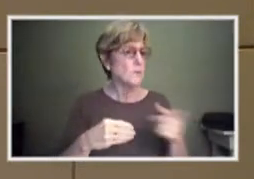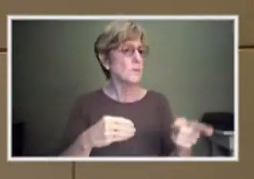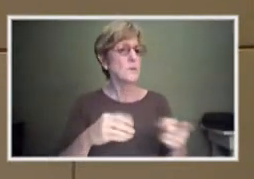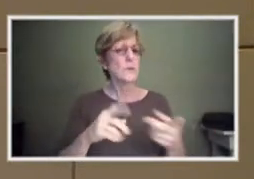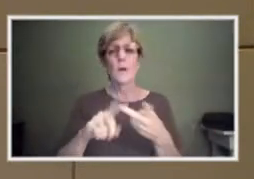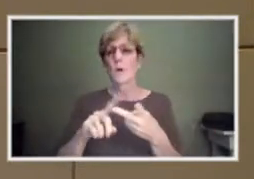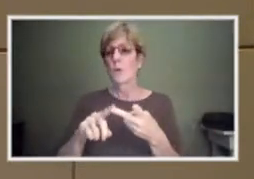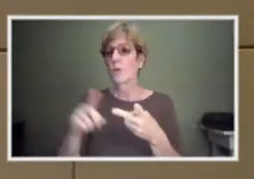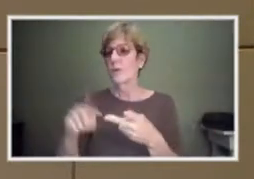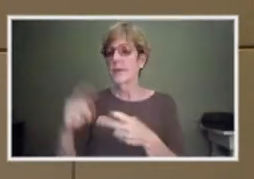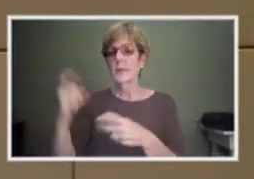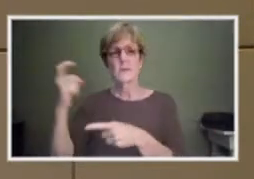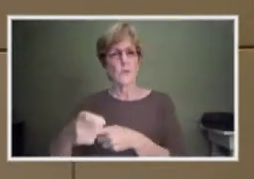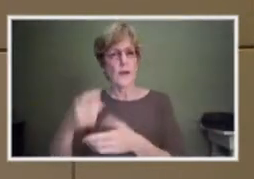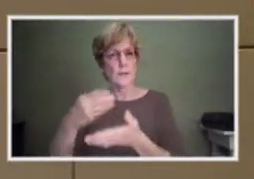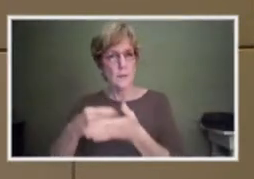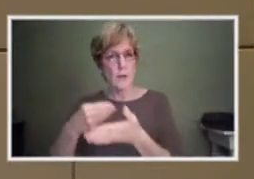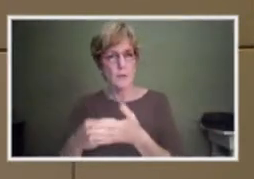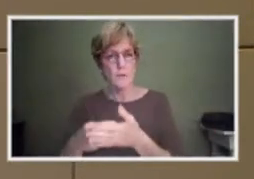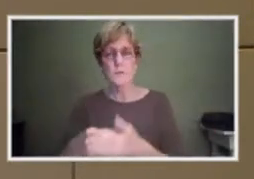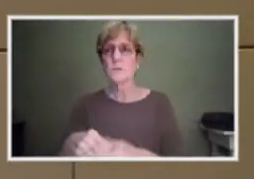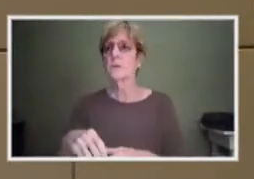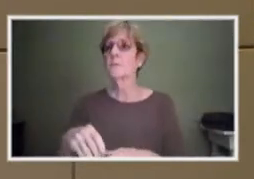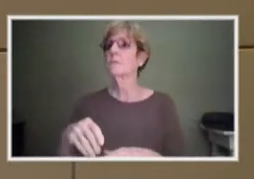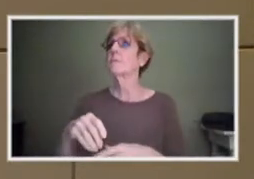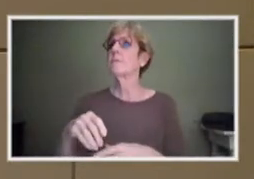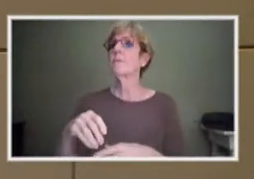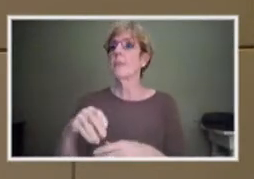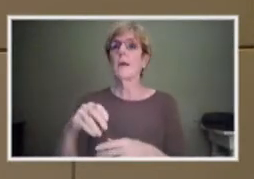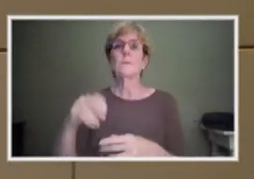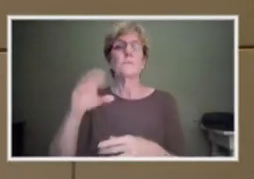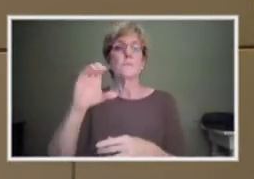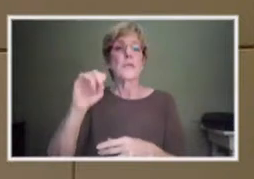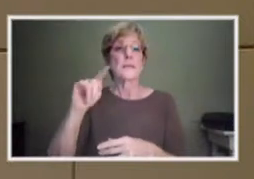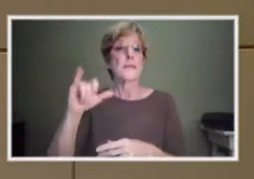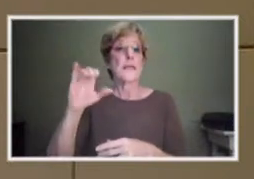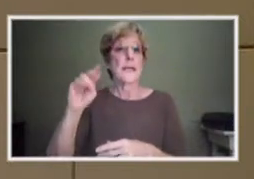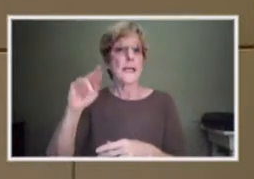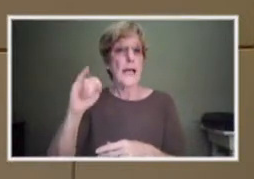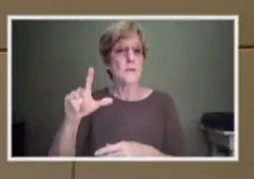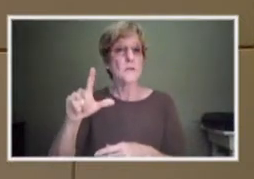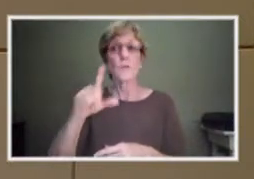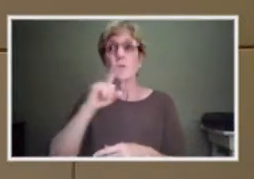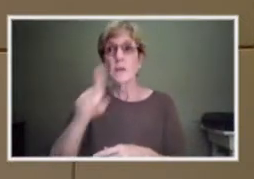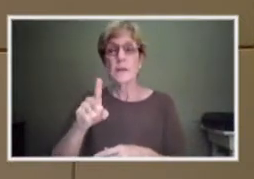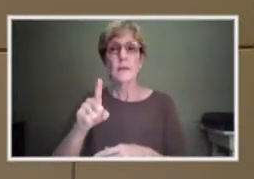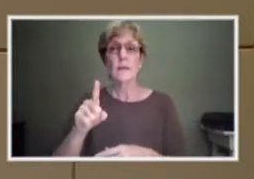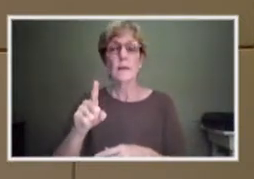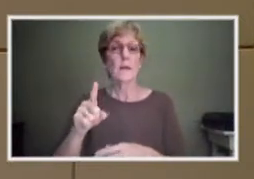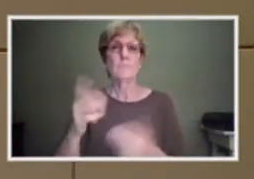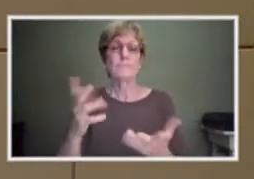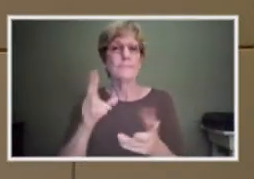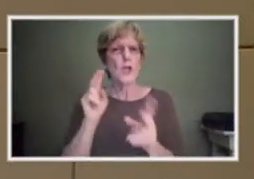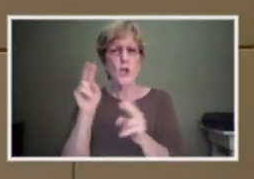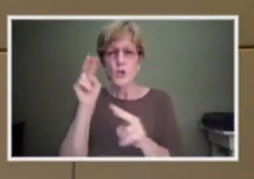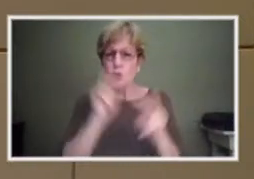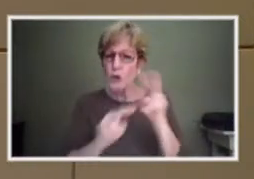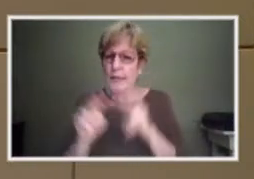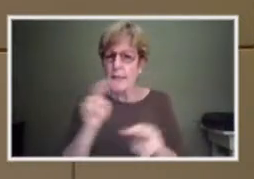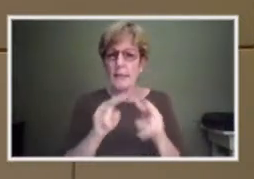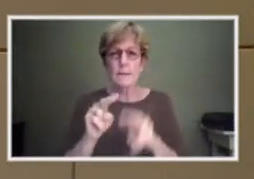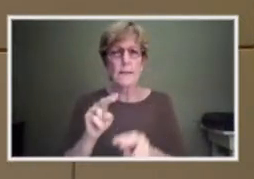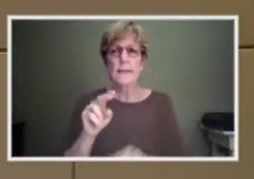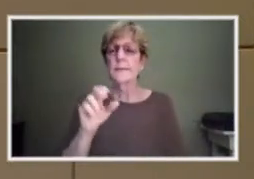dollars that we get, City Council and the city is really, you know, looking at this like a Swiss Army